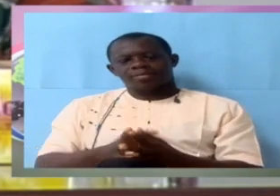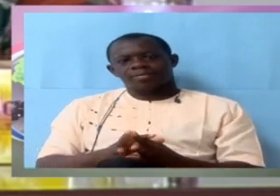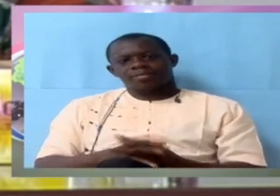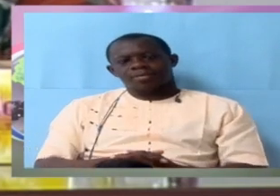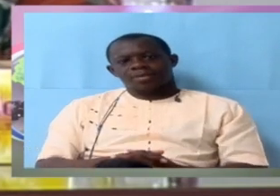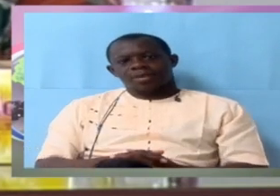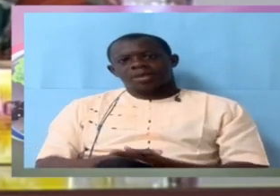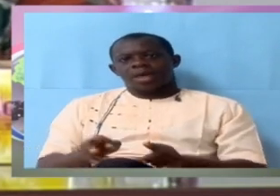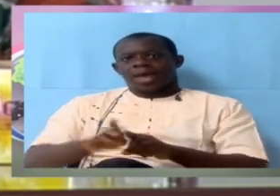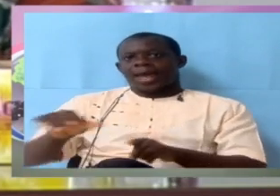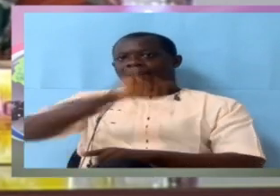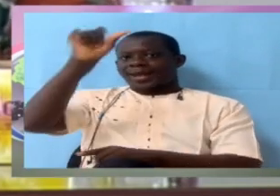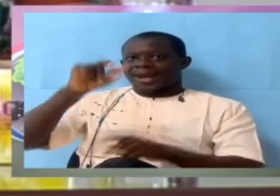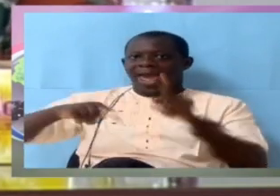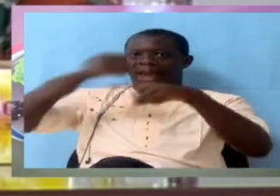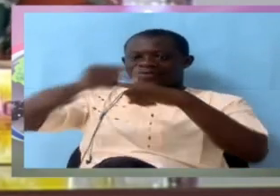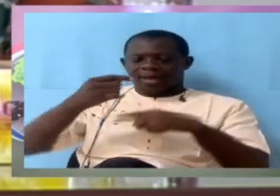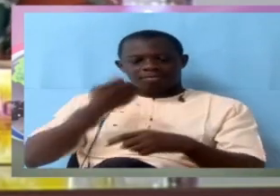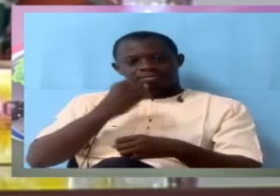And then you were made to drink it?